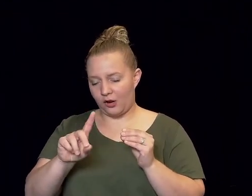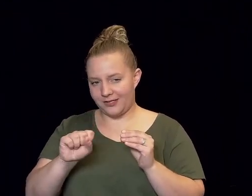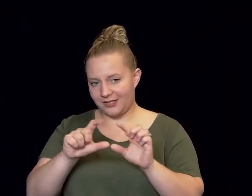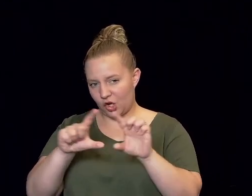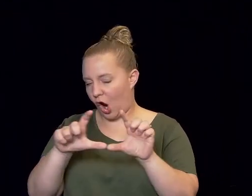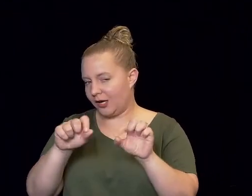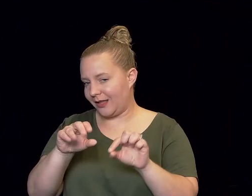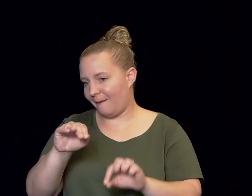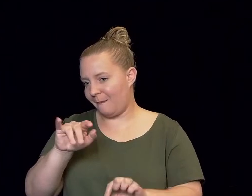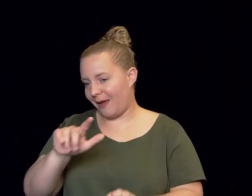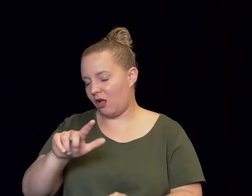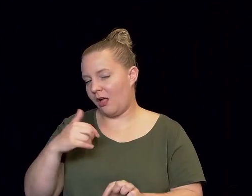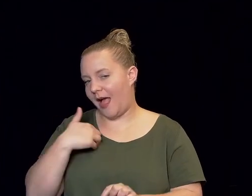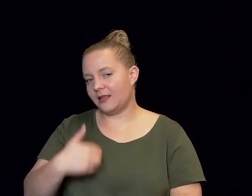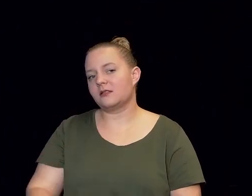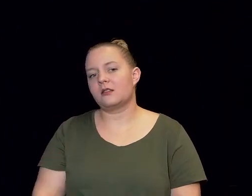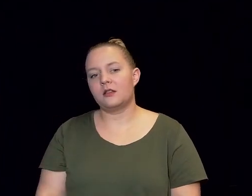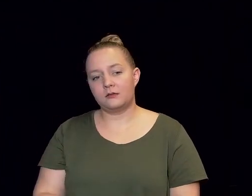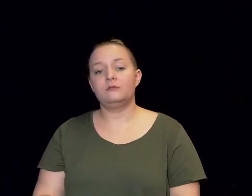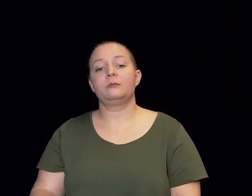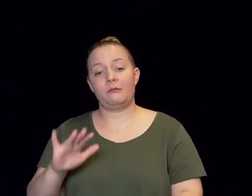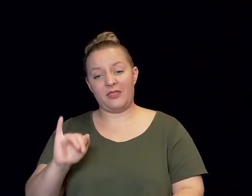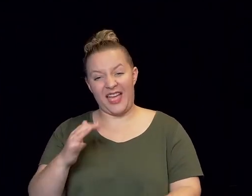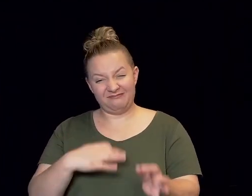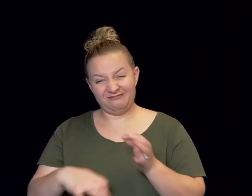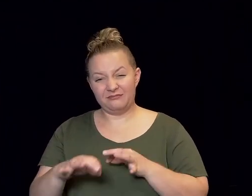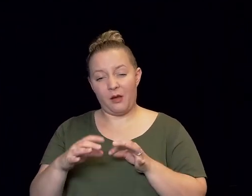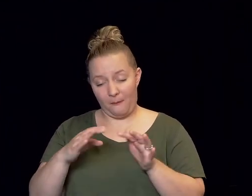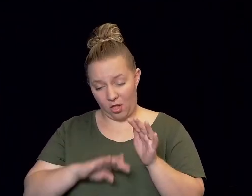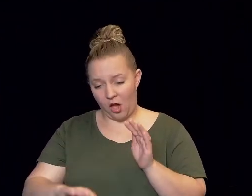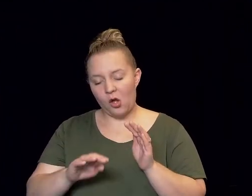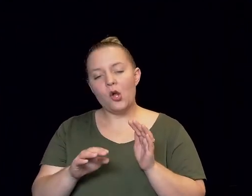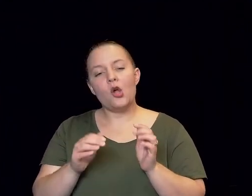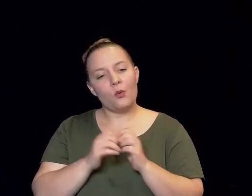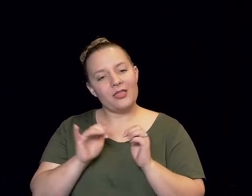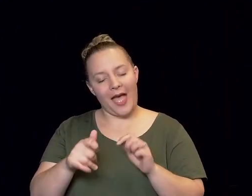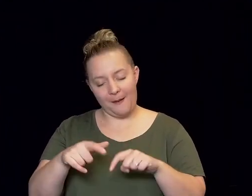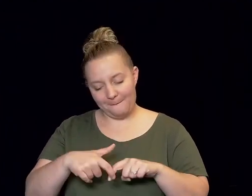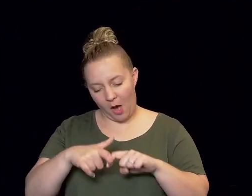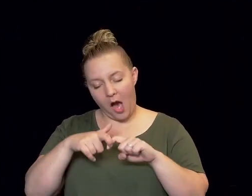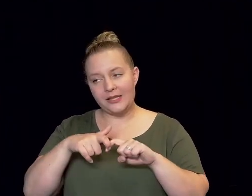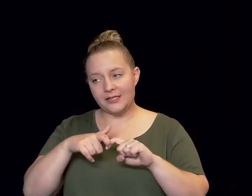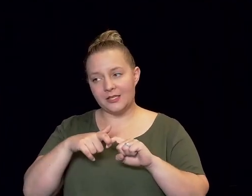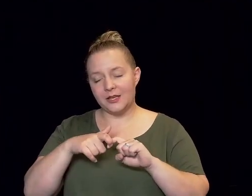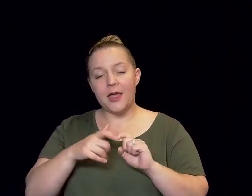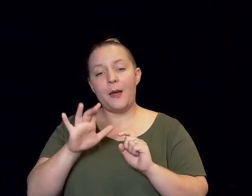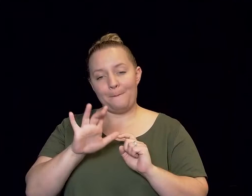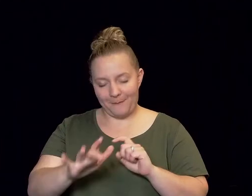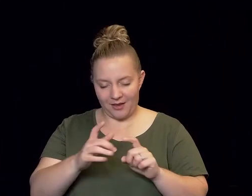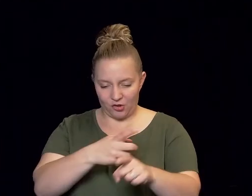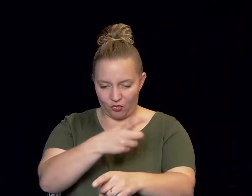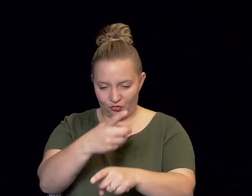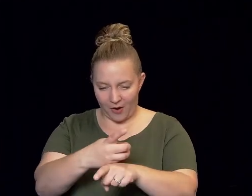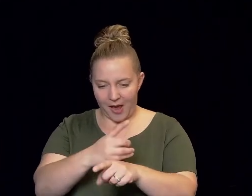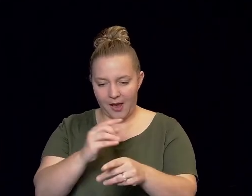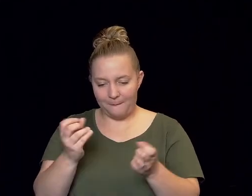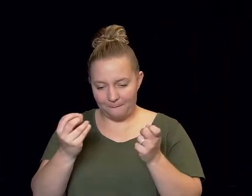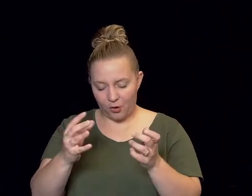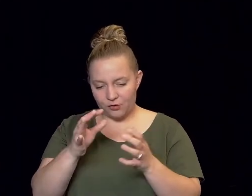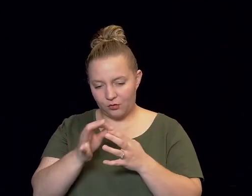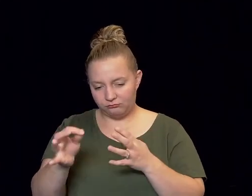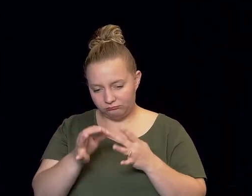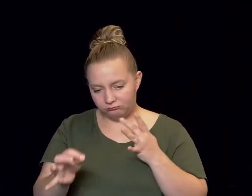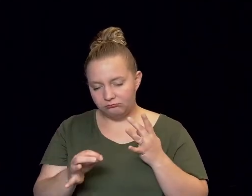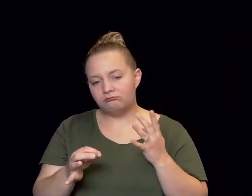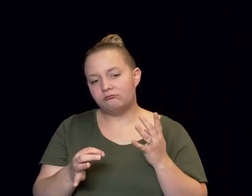what we're plugging in down below. And then with that, I want you to pause, select the correct multiple choice